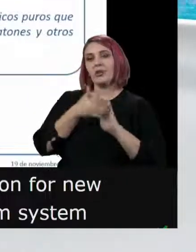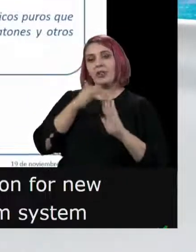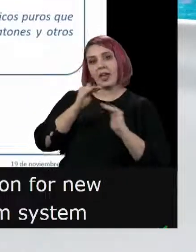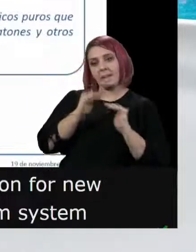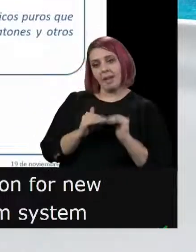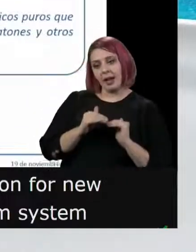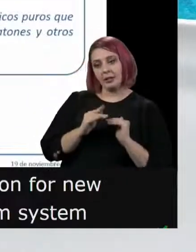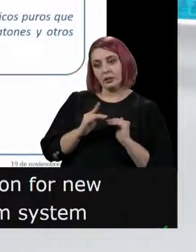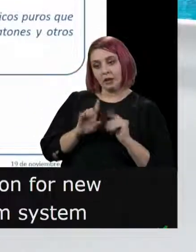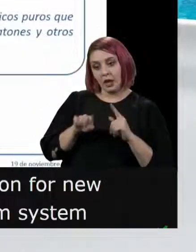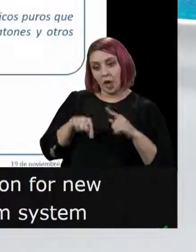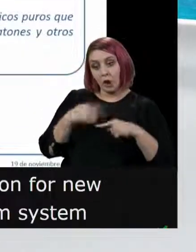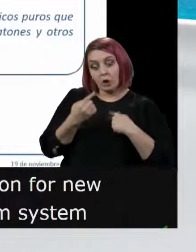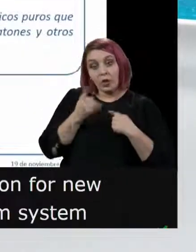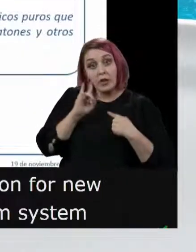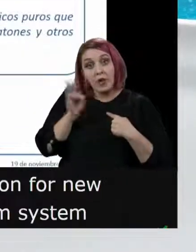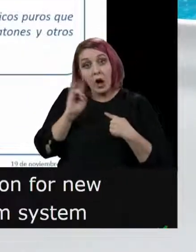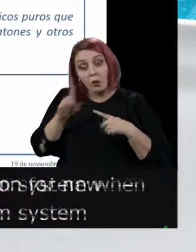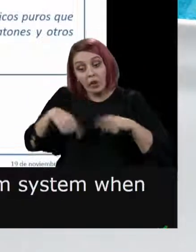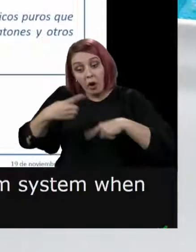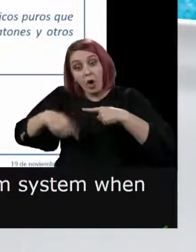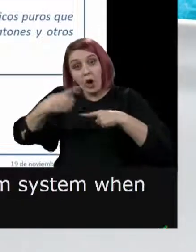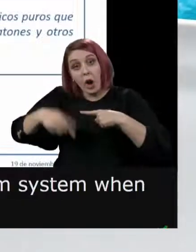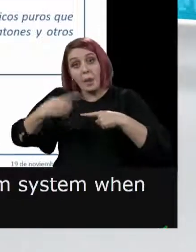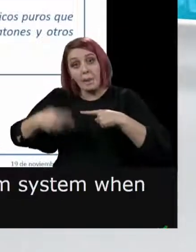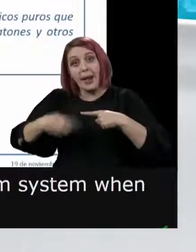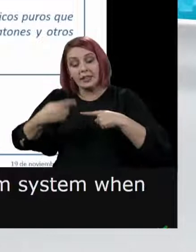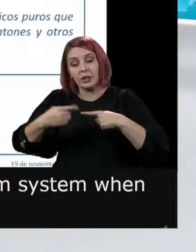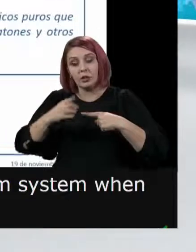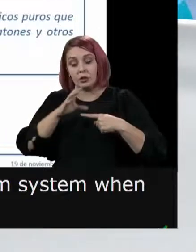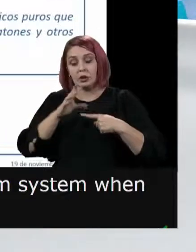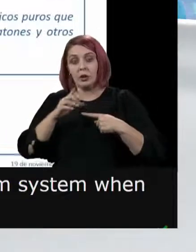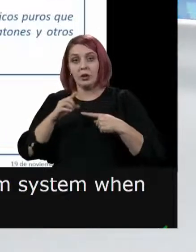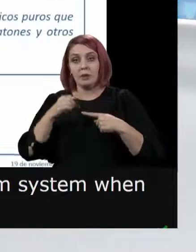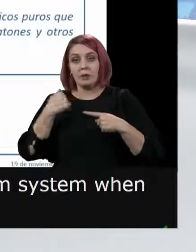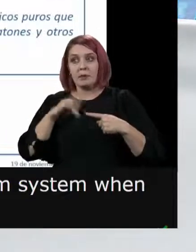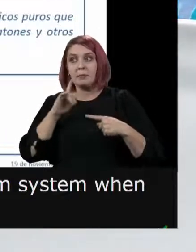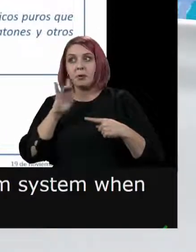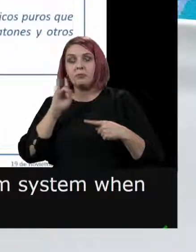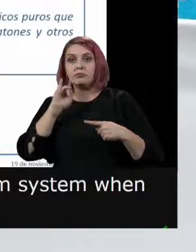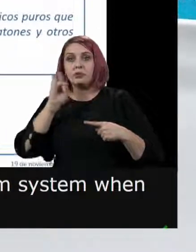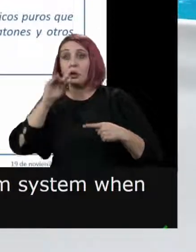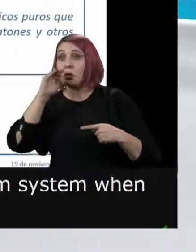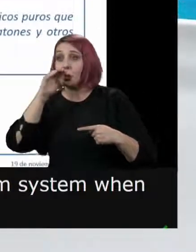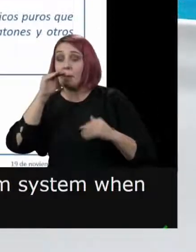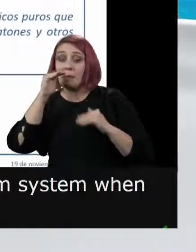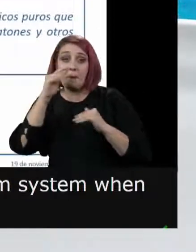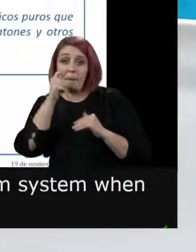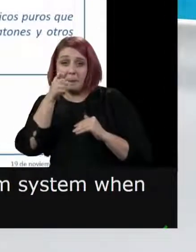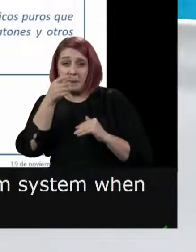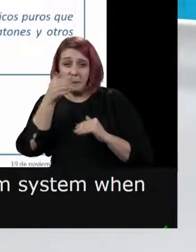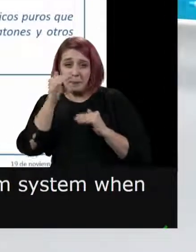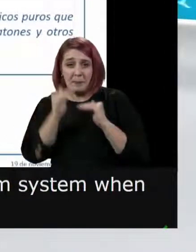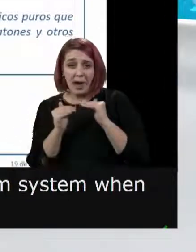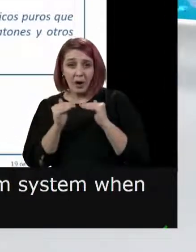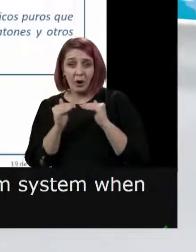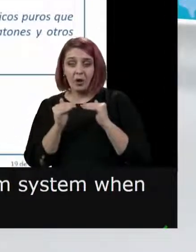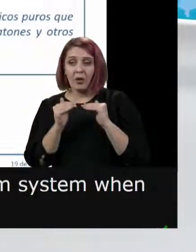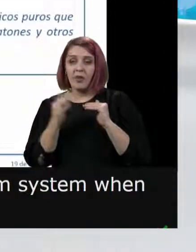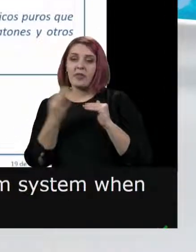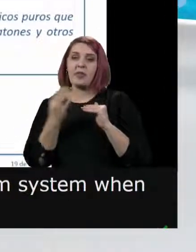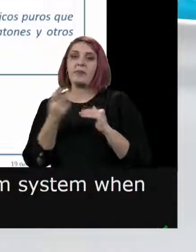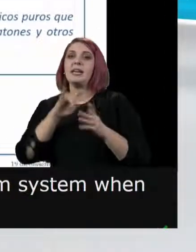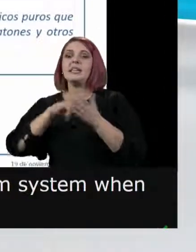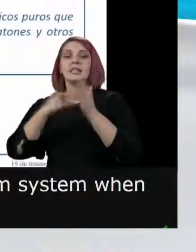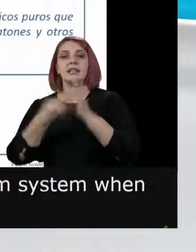at low speeds. Por los neumáticos, por la interacción de los mismos con la calzada, no es suficiente para que pueda